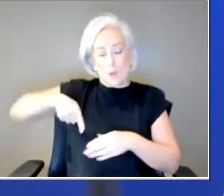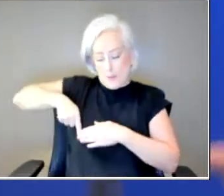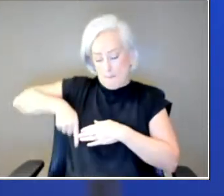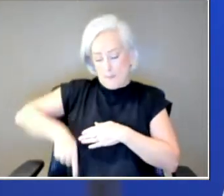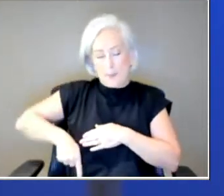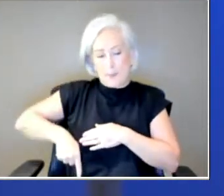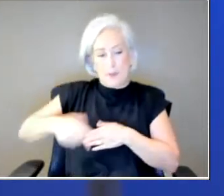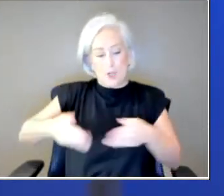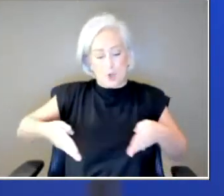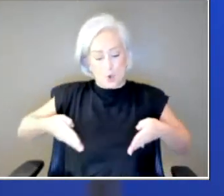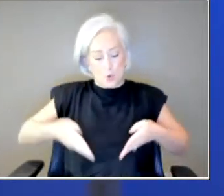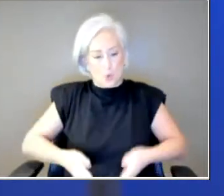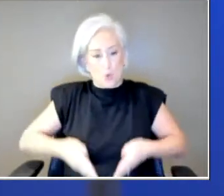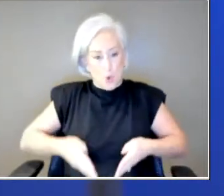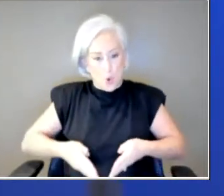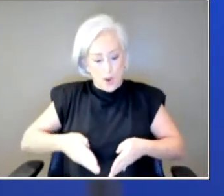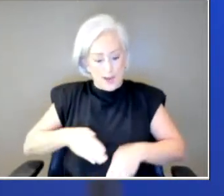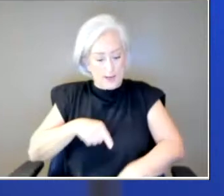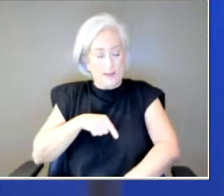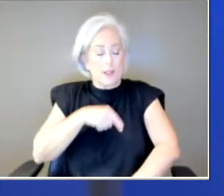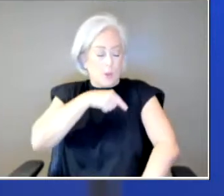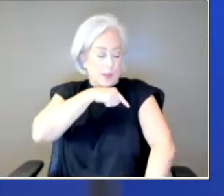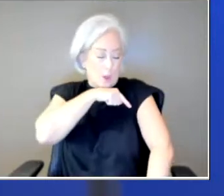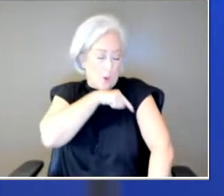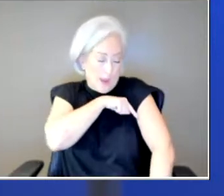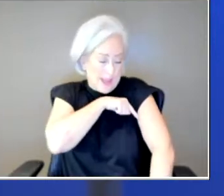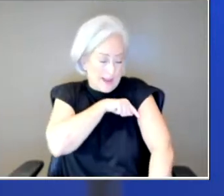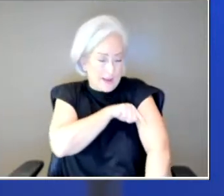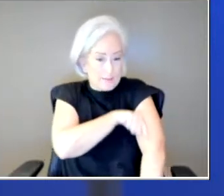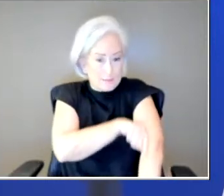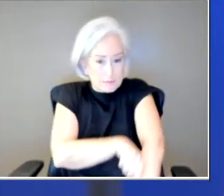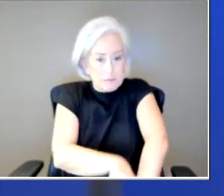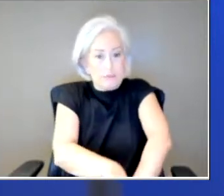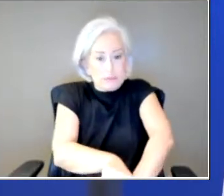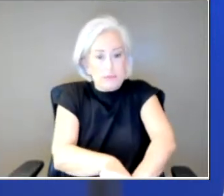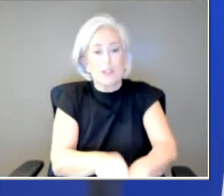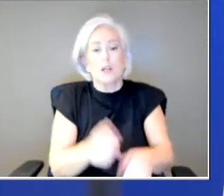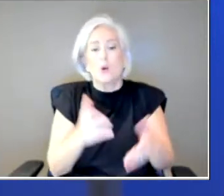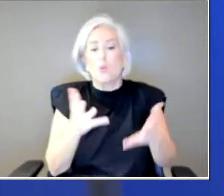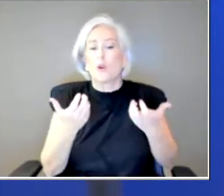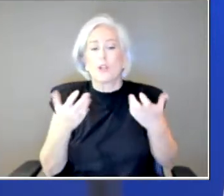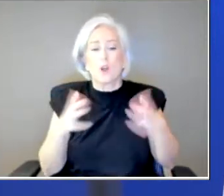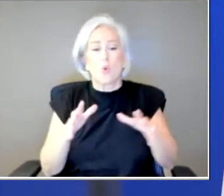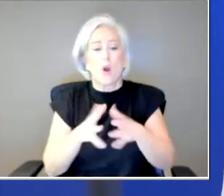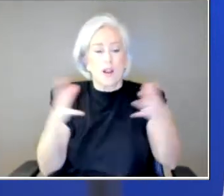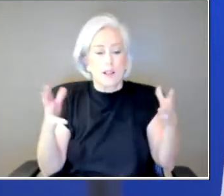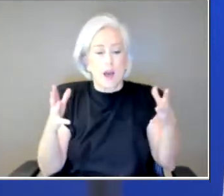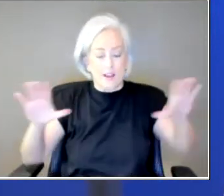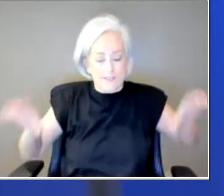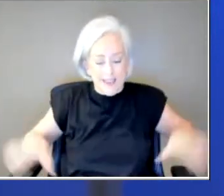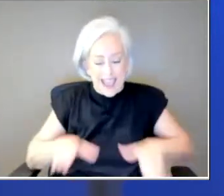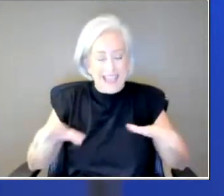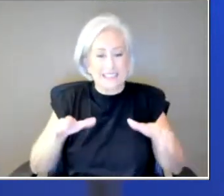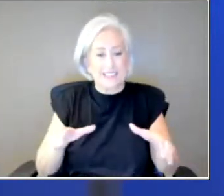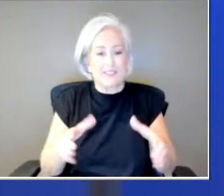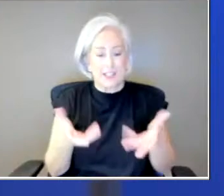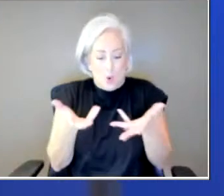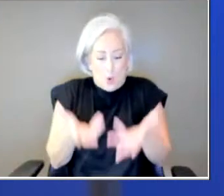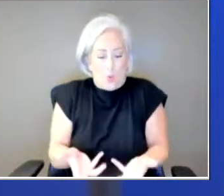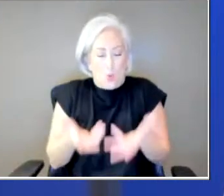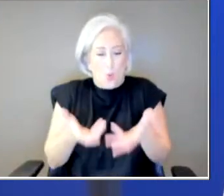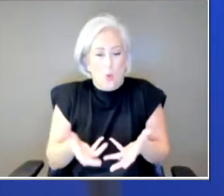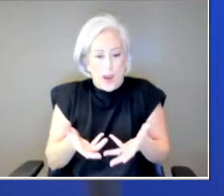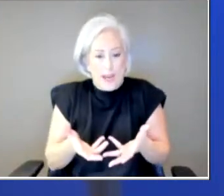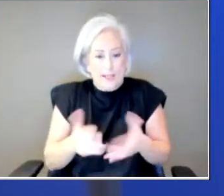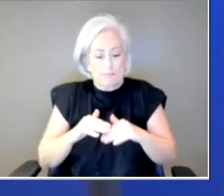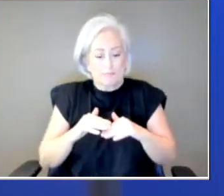too much strenuous activity where that could bleed down the line. So for about a week or 10 days, we say don't lift more than 10 pounds. But that's really your only restrictions afterwards. You'll feel